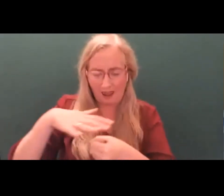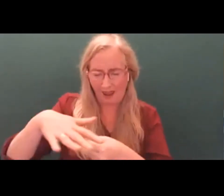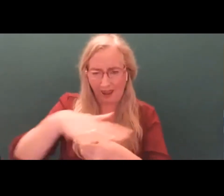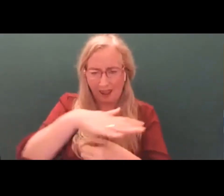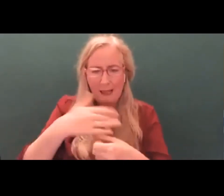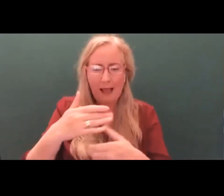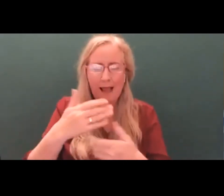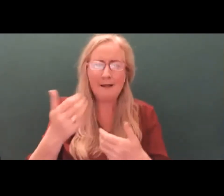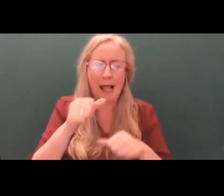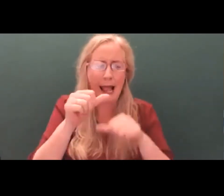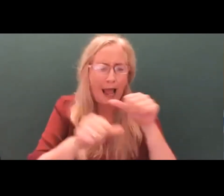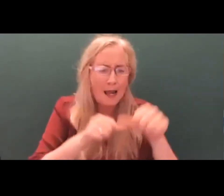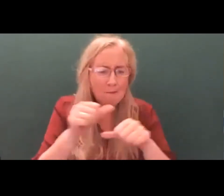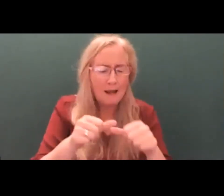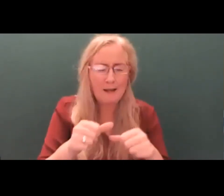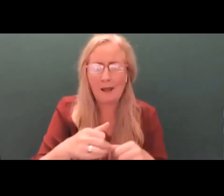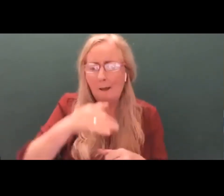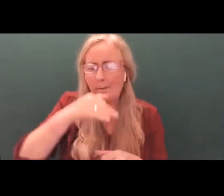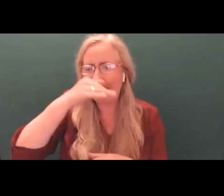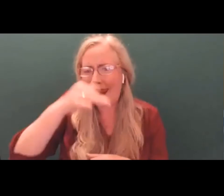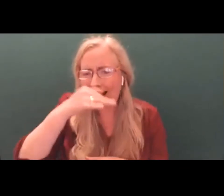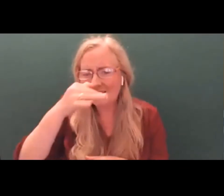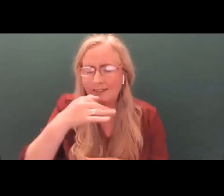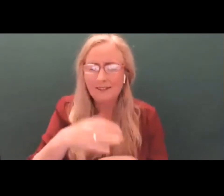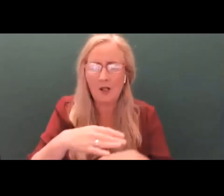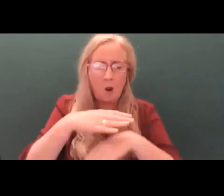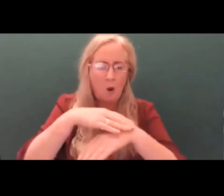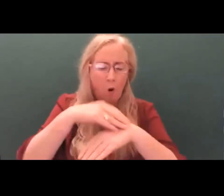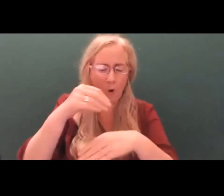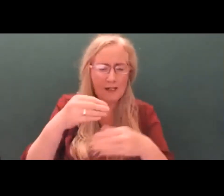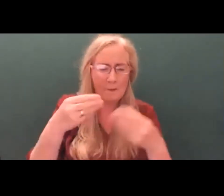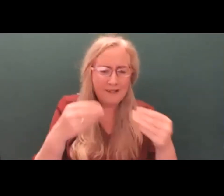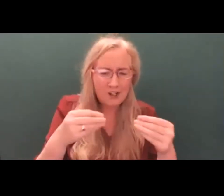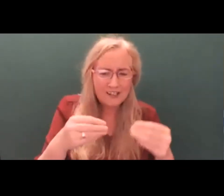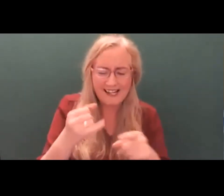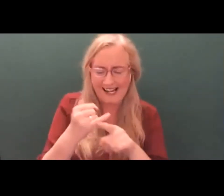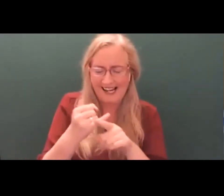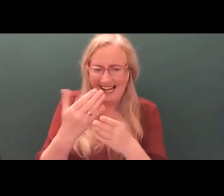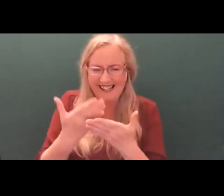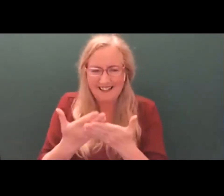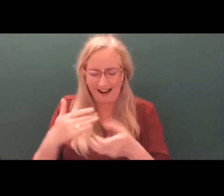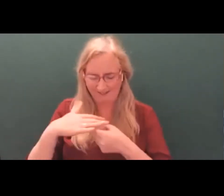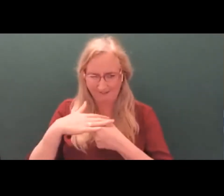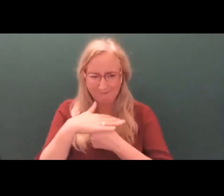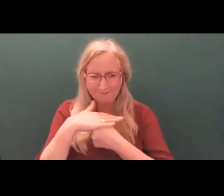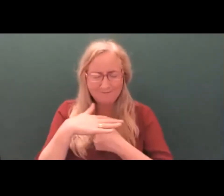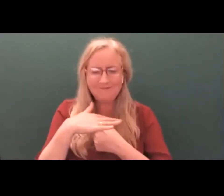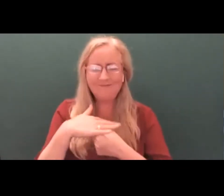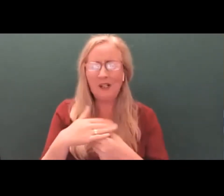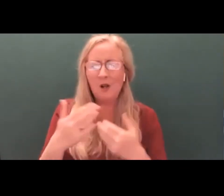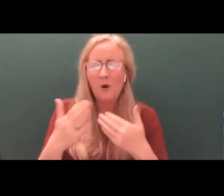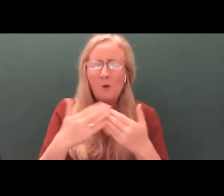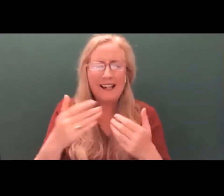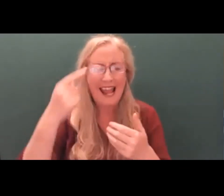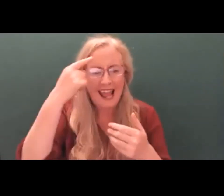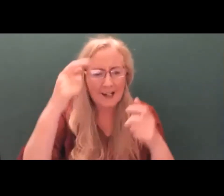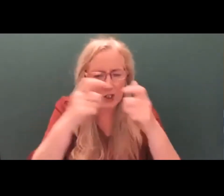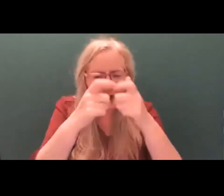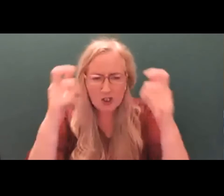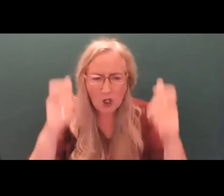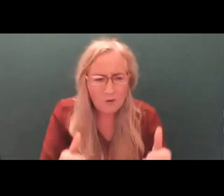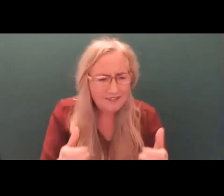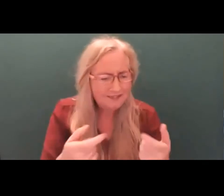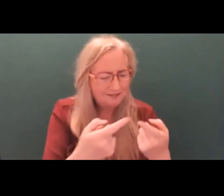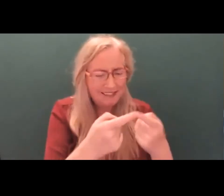animals, plants, your archival material inside your place, you know, even whatever headstones, and even